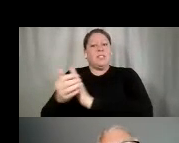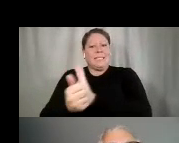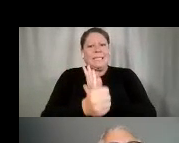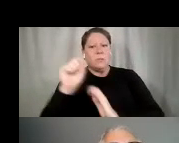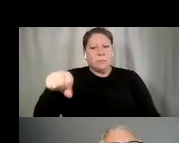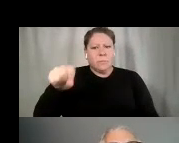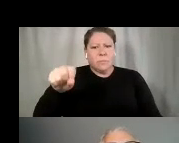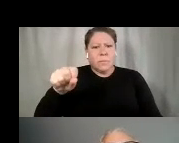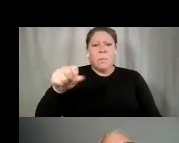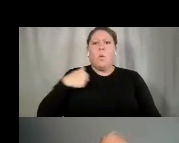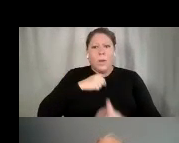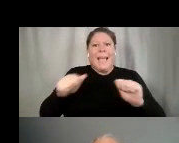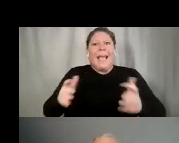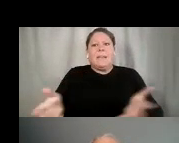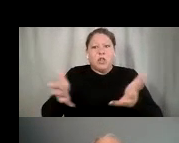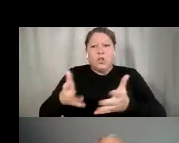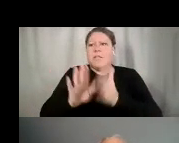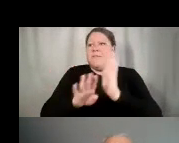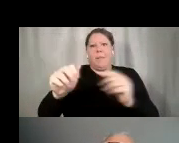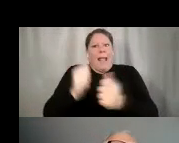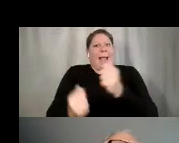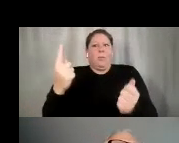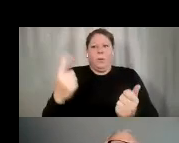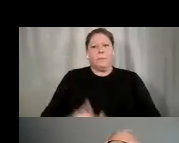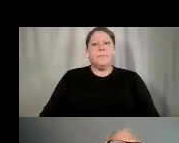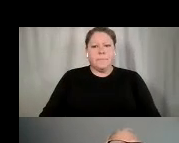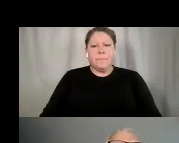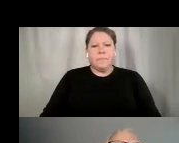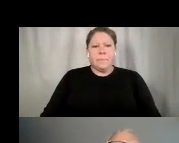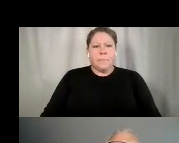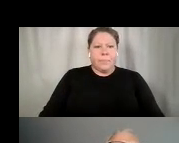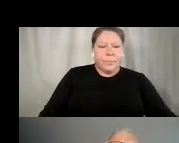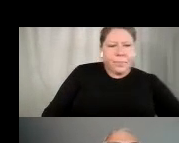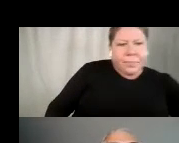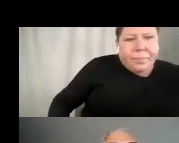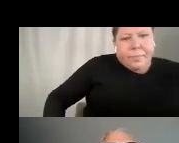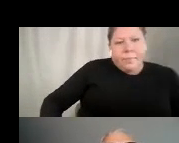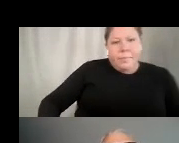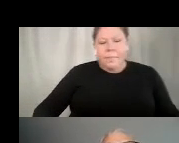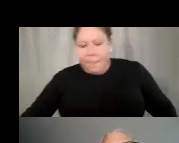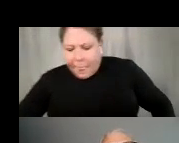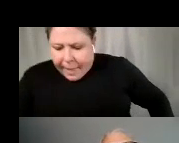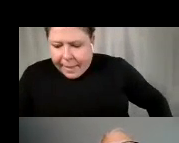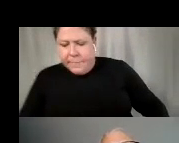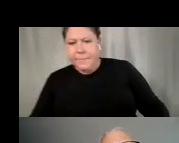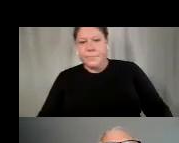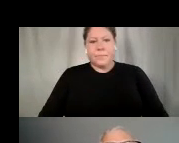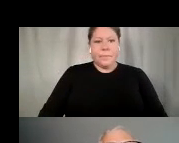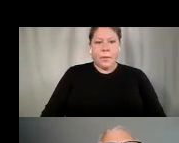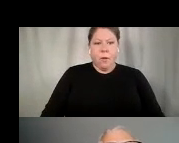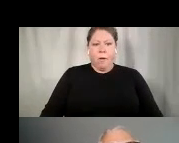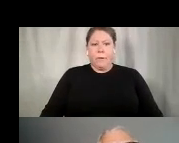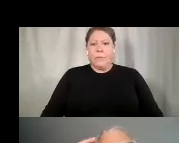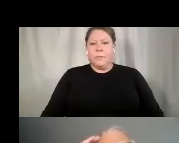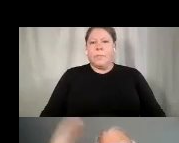be encouraged and developed. So what we're going to do with most of our activities, we're going to be looking at how to clear